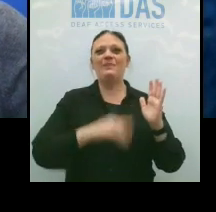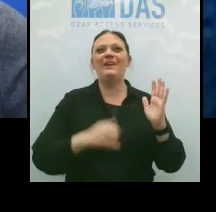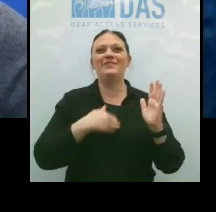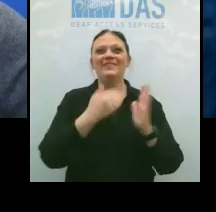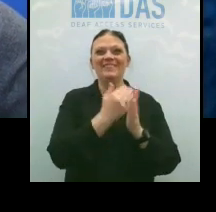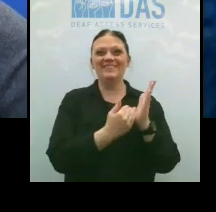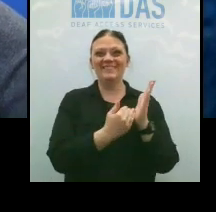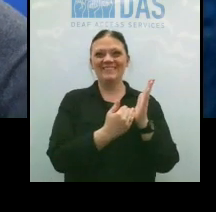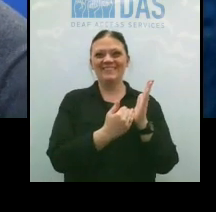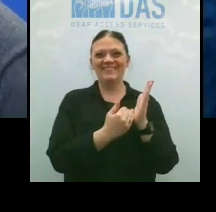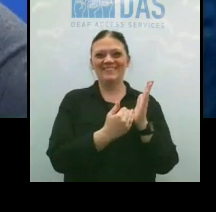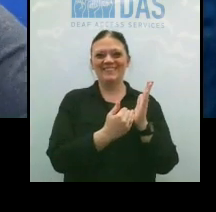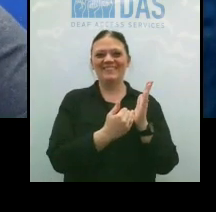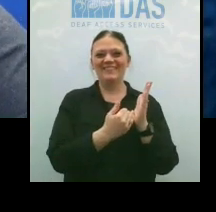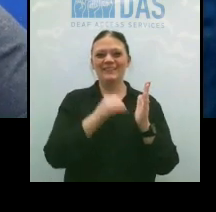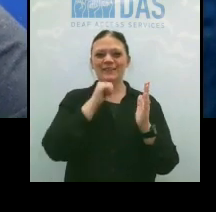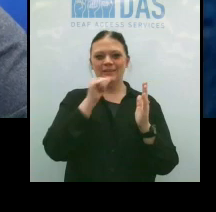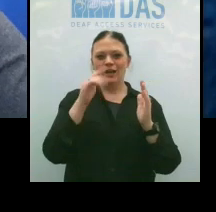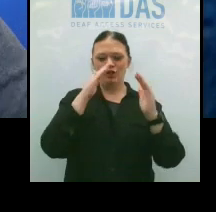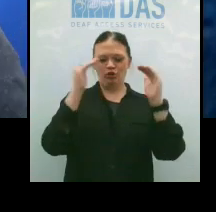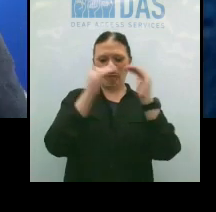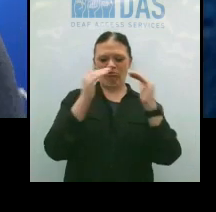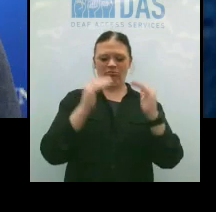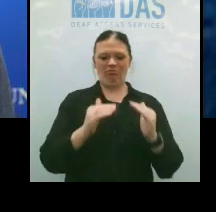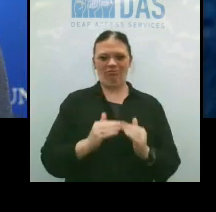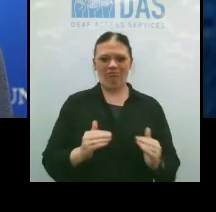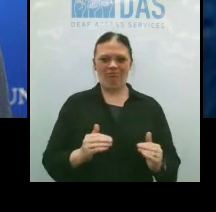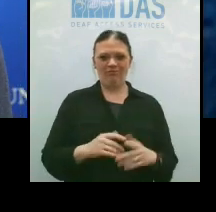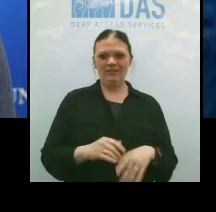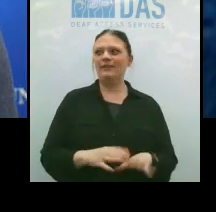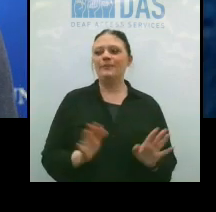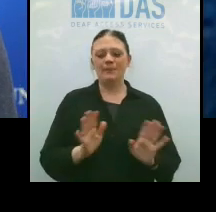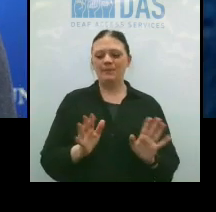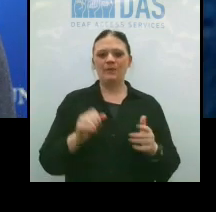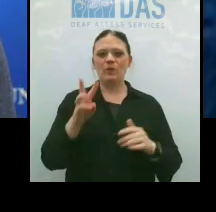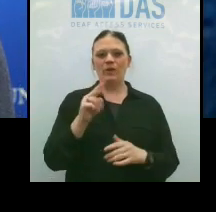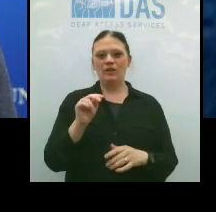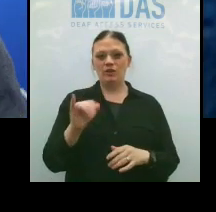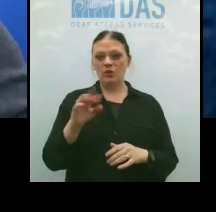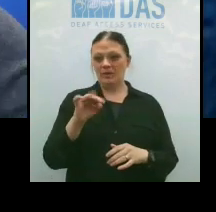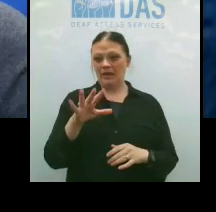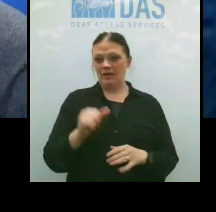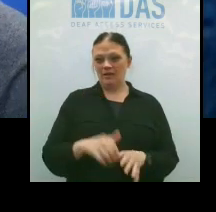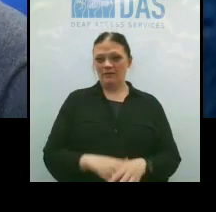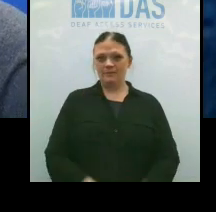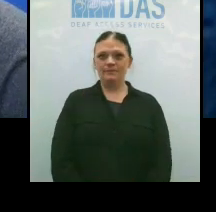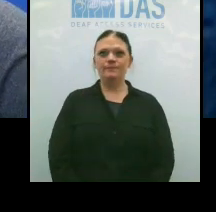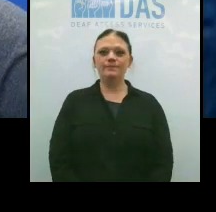list, not your ranking with regards to media. But Western New York Media, is anyone